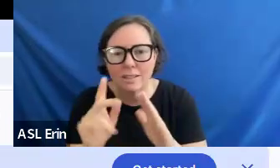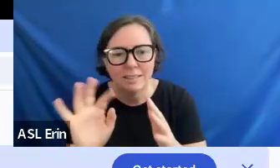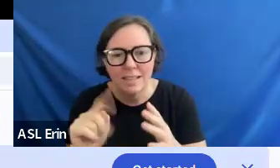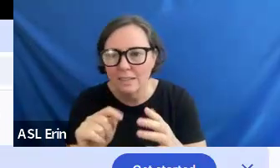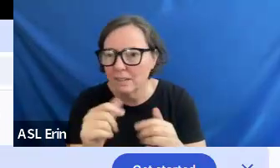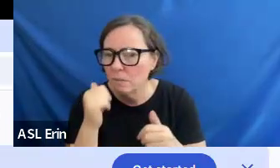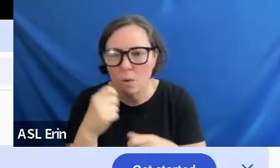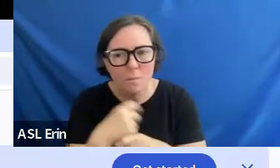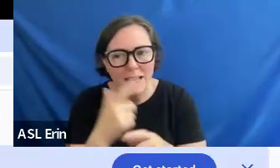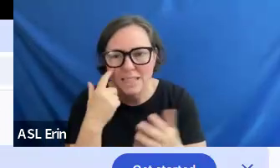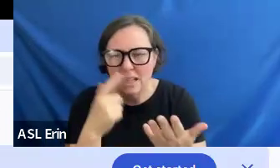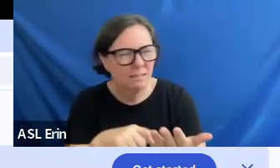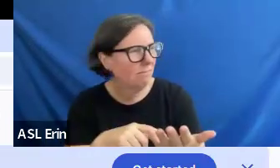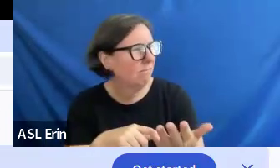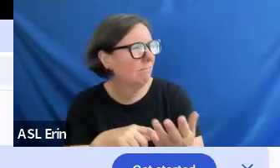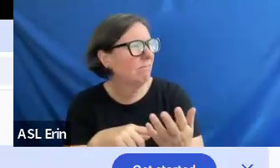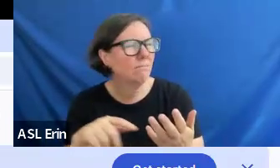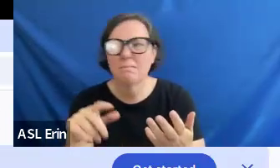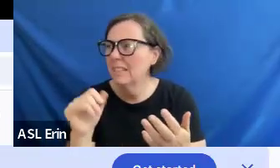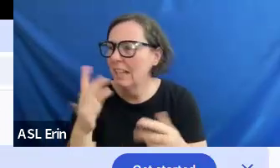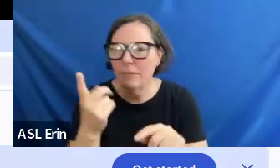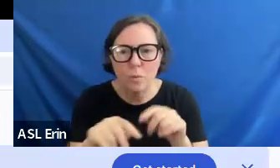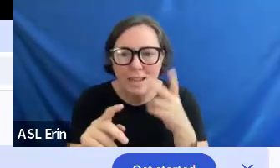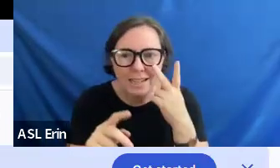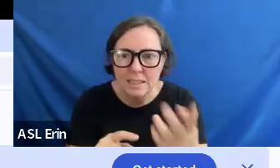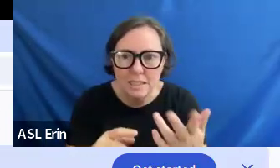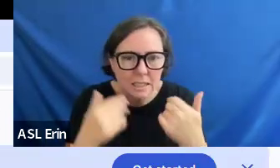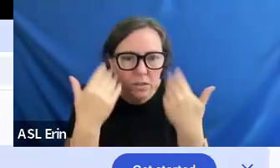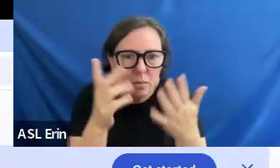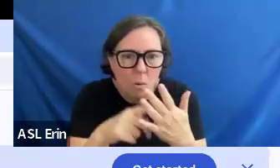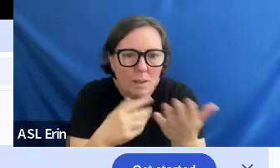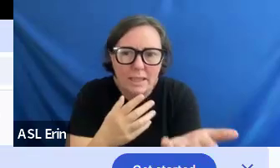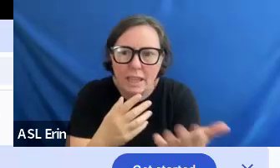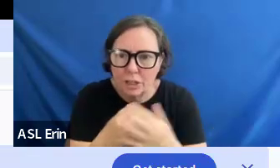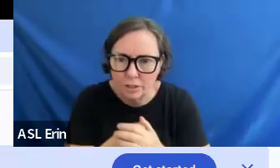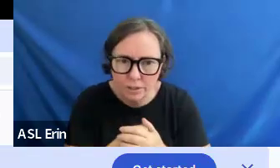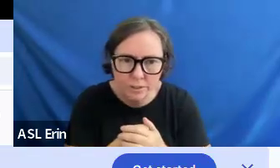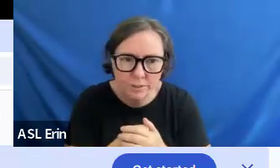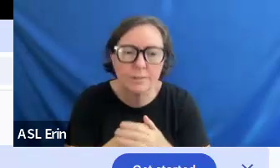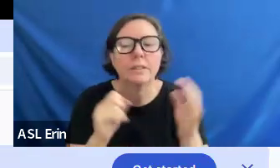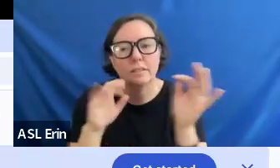to everyone. anybody who who uh who navigates, right? So